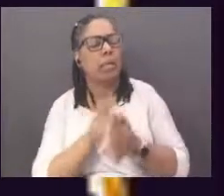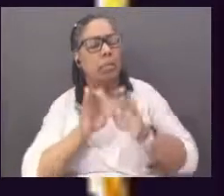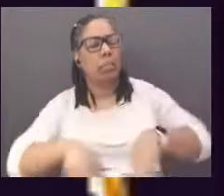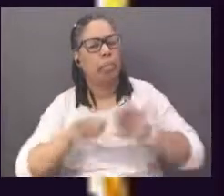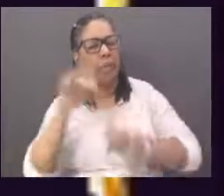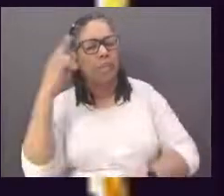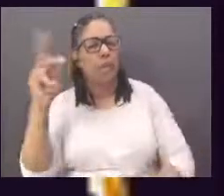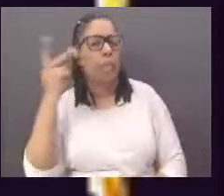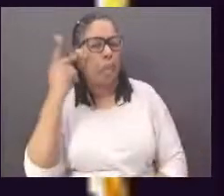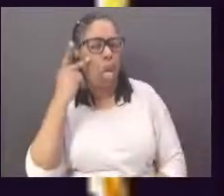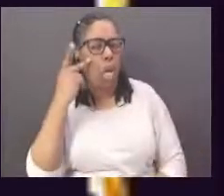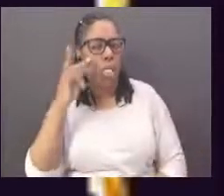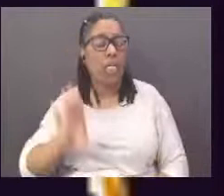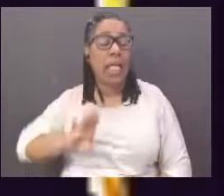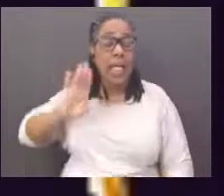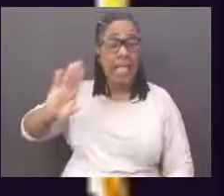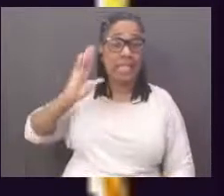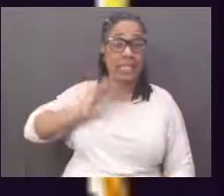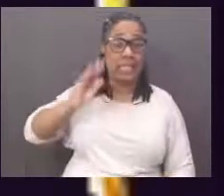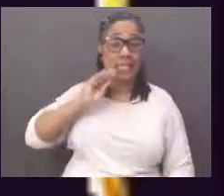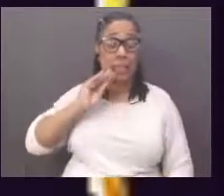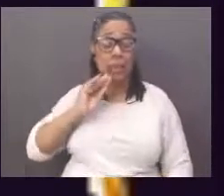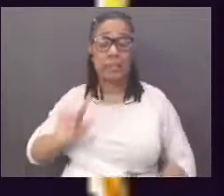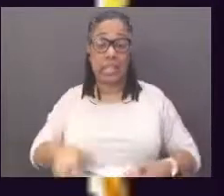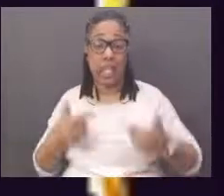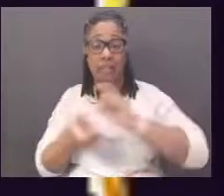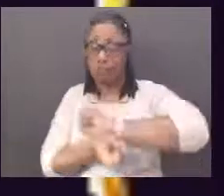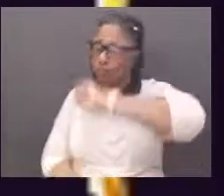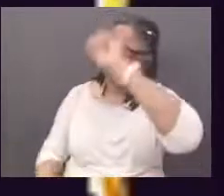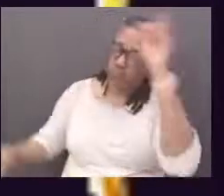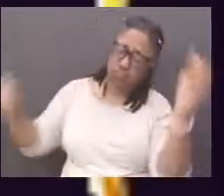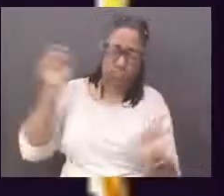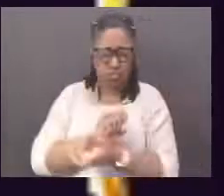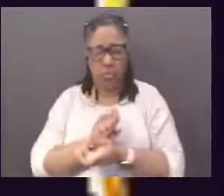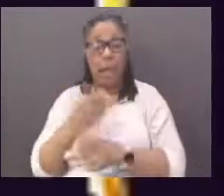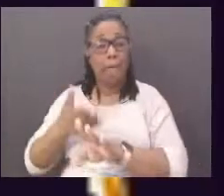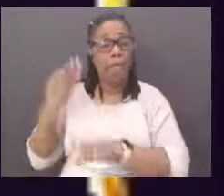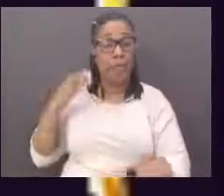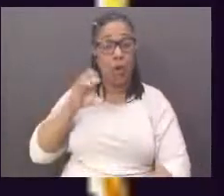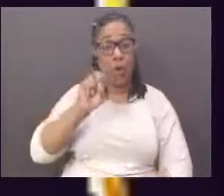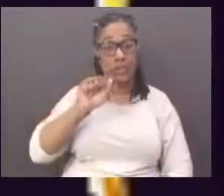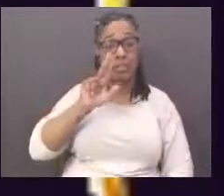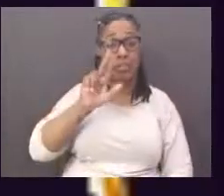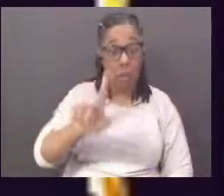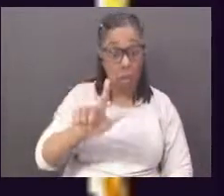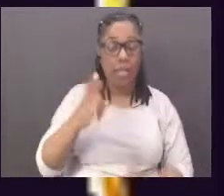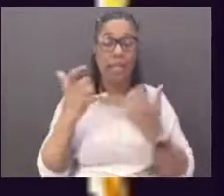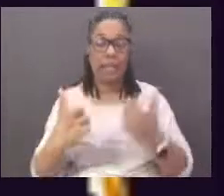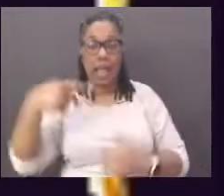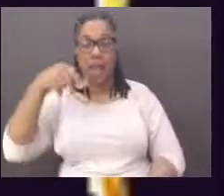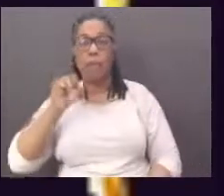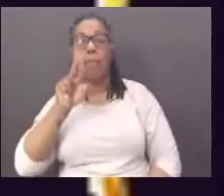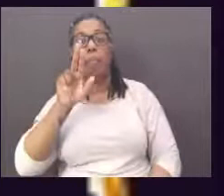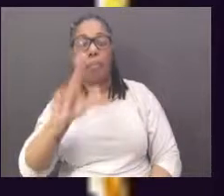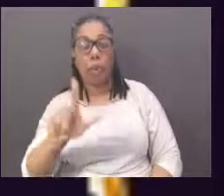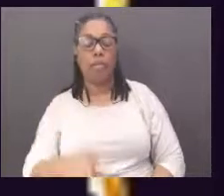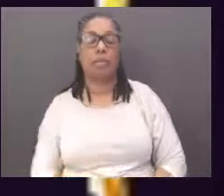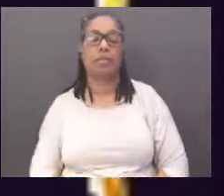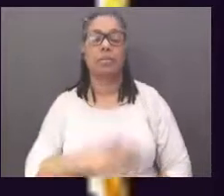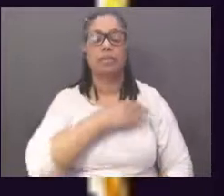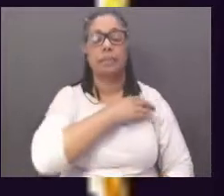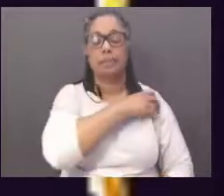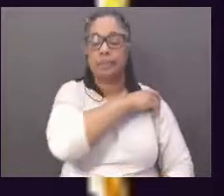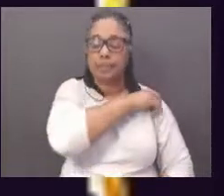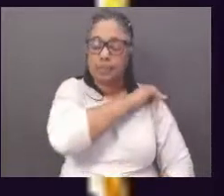those who have not had that life-changing relationship, sometimes they just want some praise and some